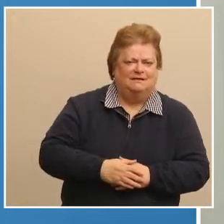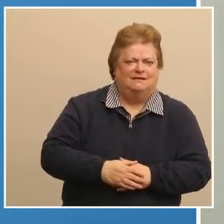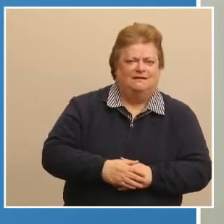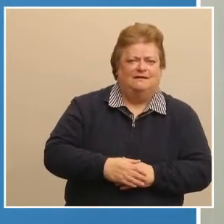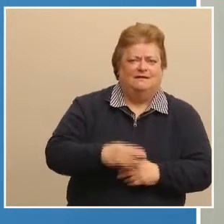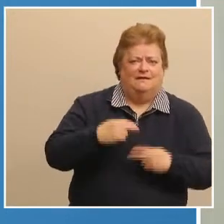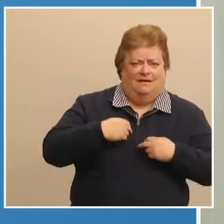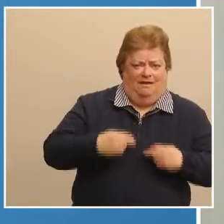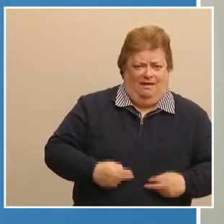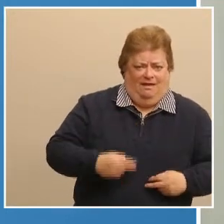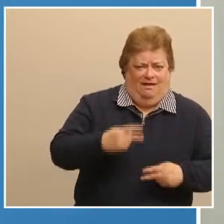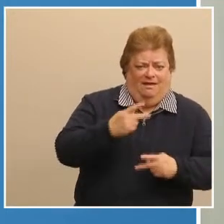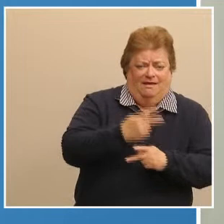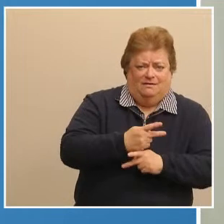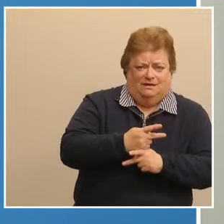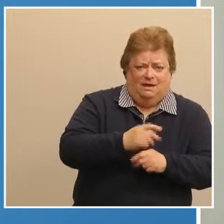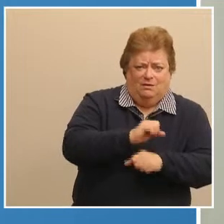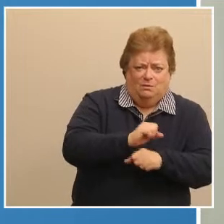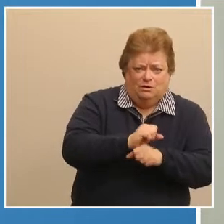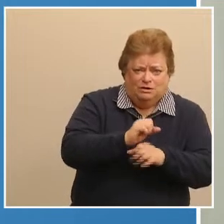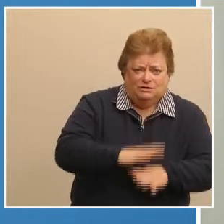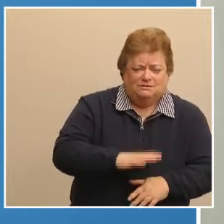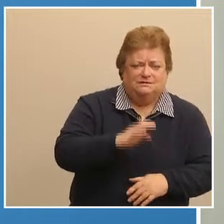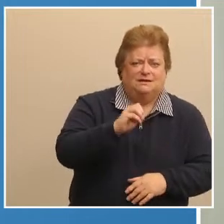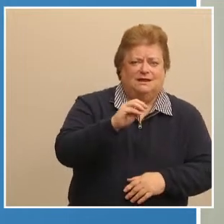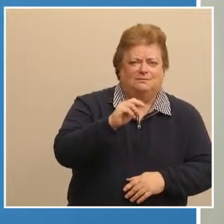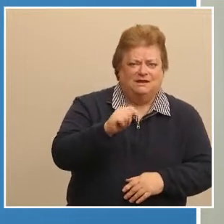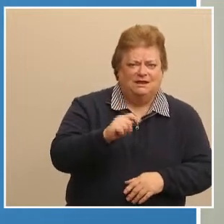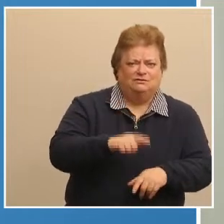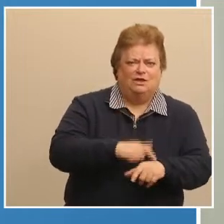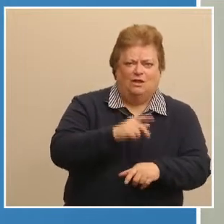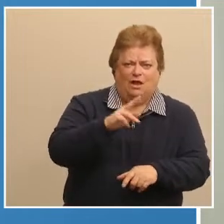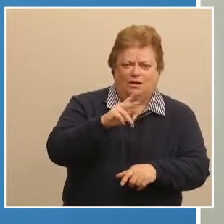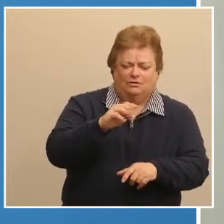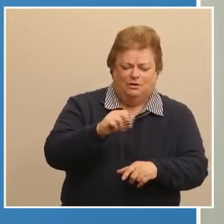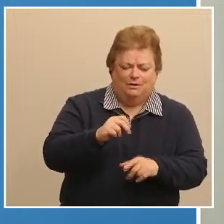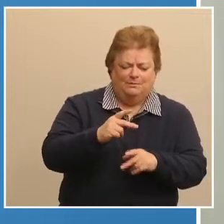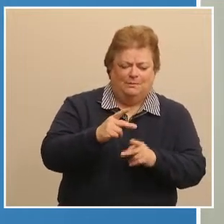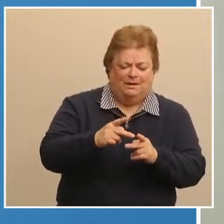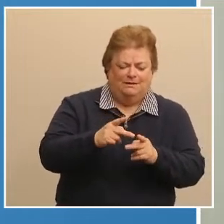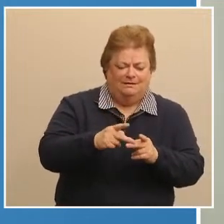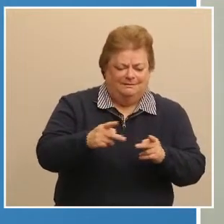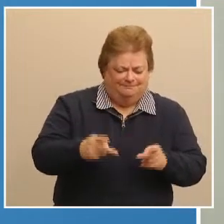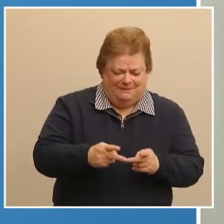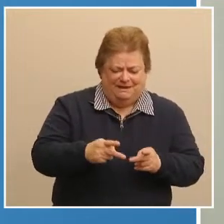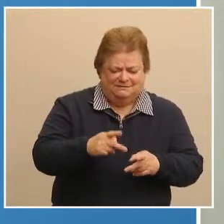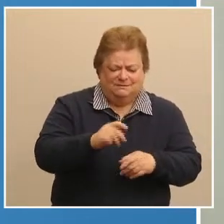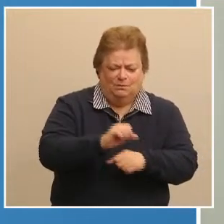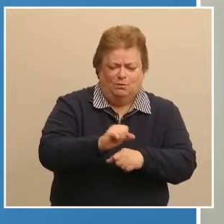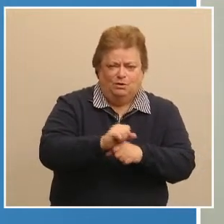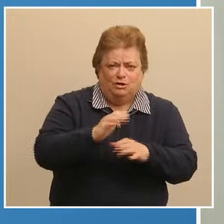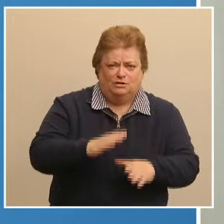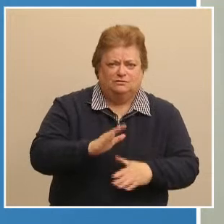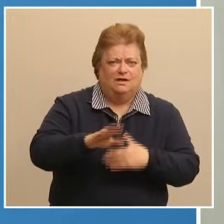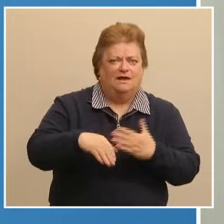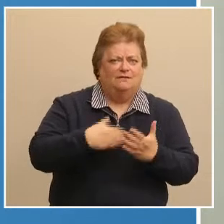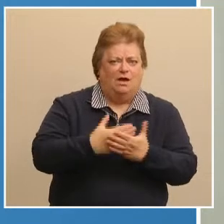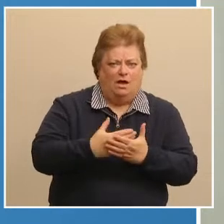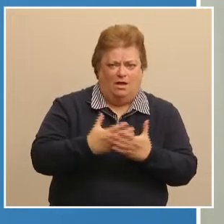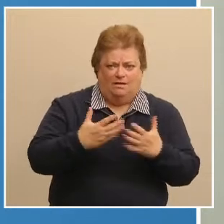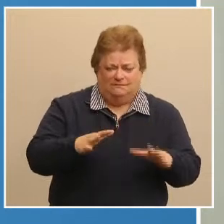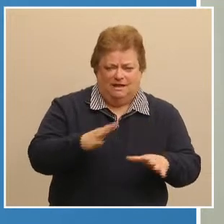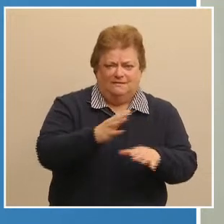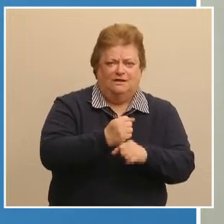workers, EMTs, and long-term care staff and residents who comprised the first vaccination phase, Phase 1A, have received